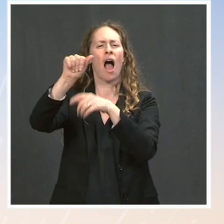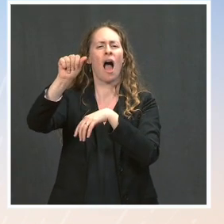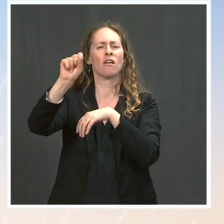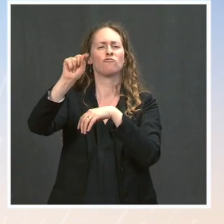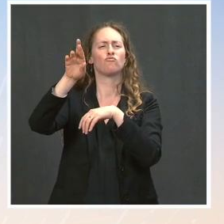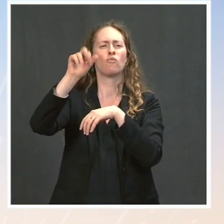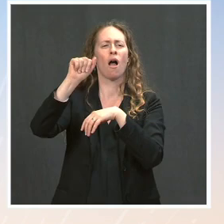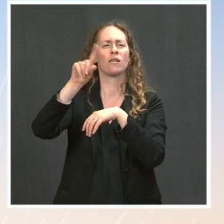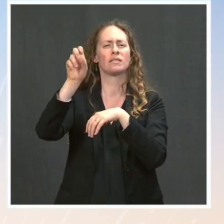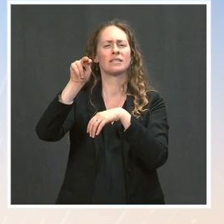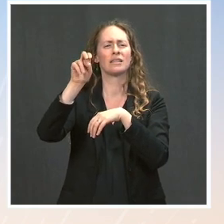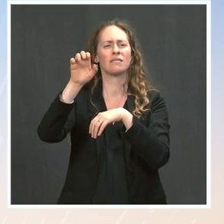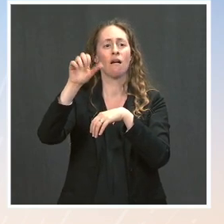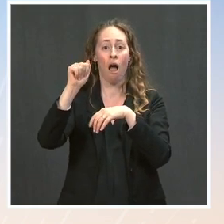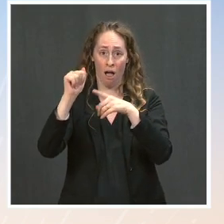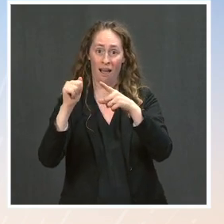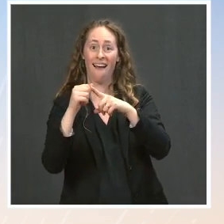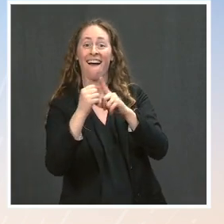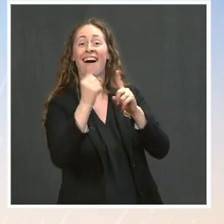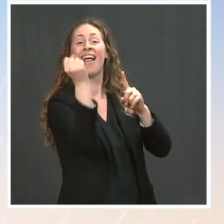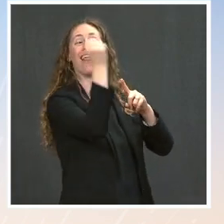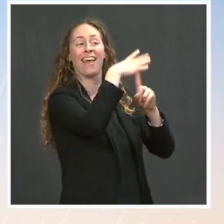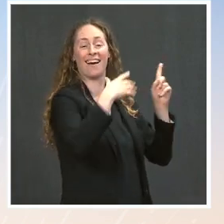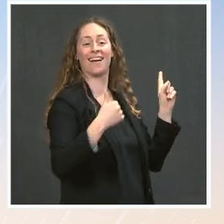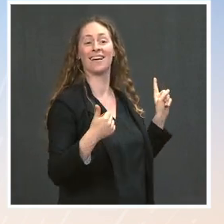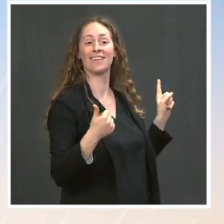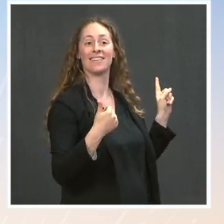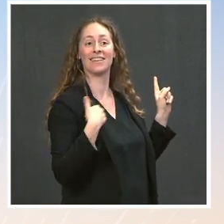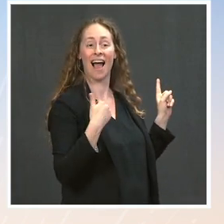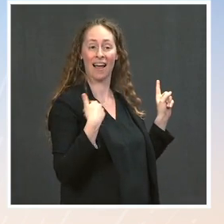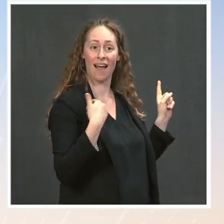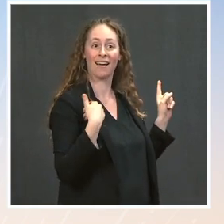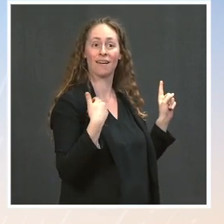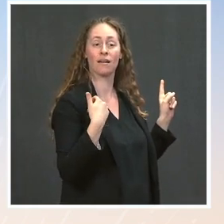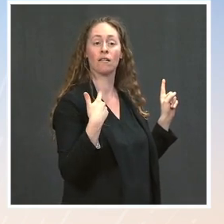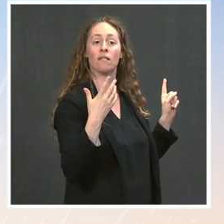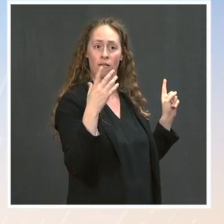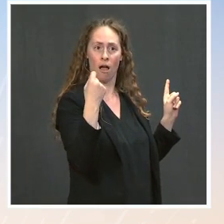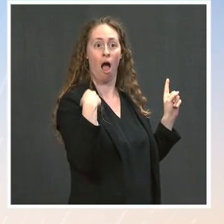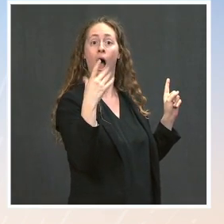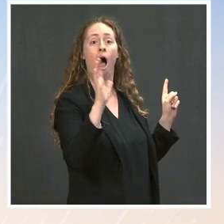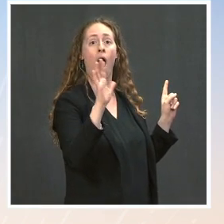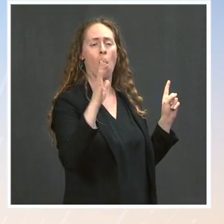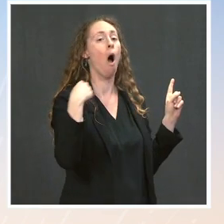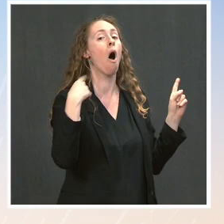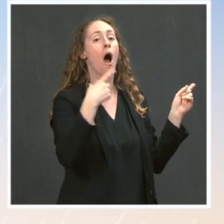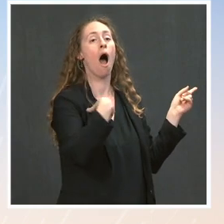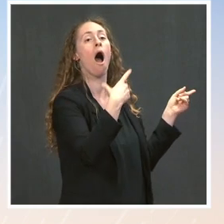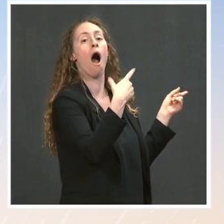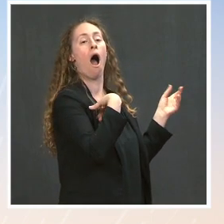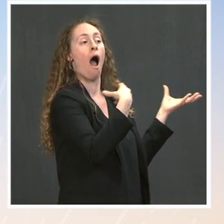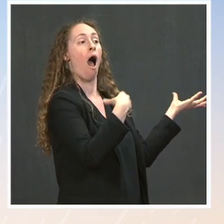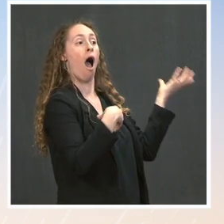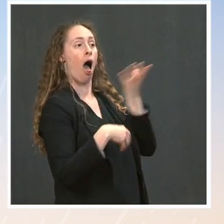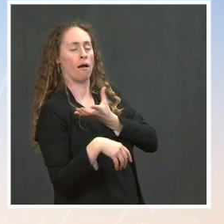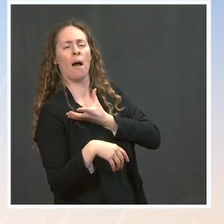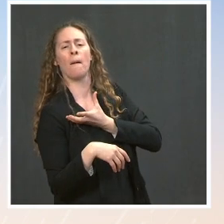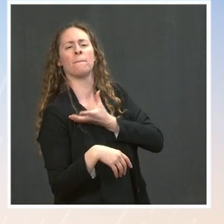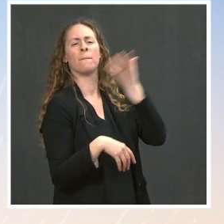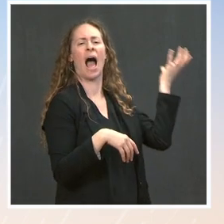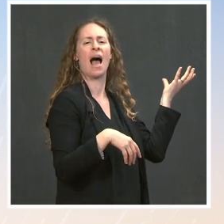Mexico, You lent them. Is the loan thing, the loan program over? Are we into gifting now? Or